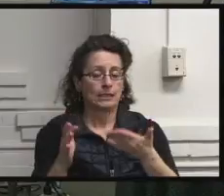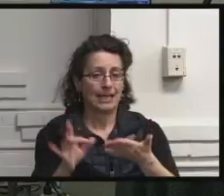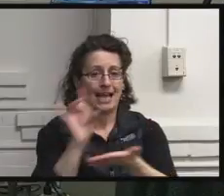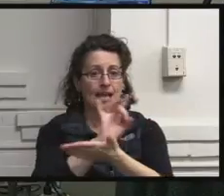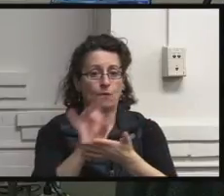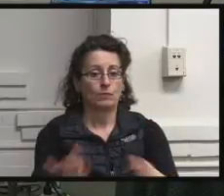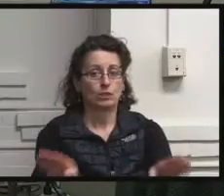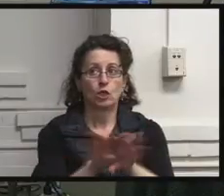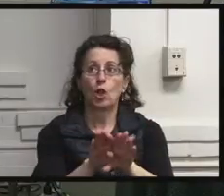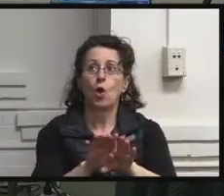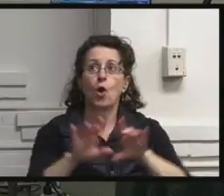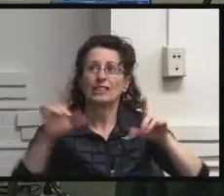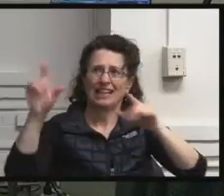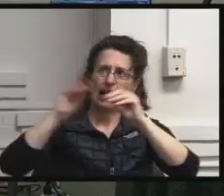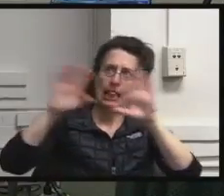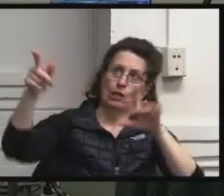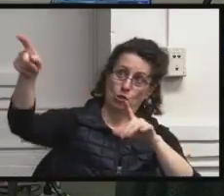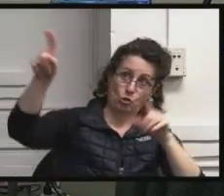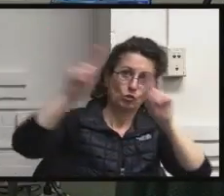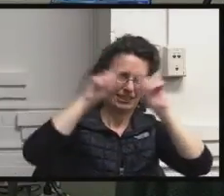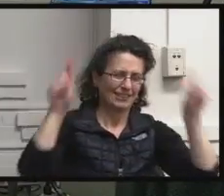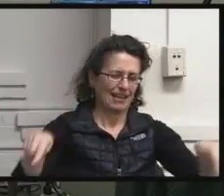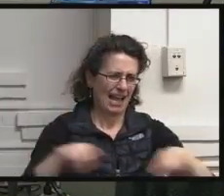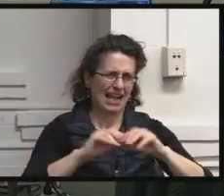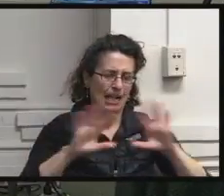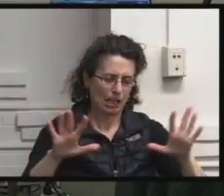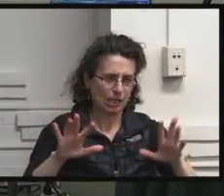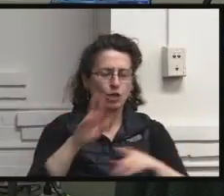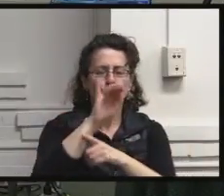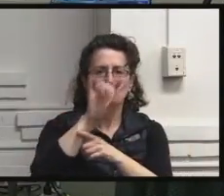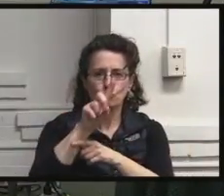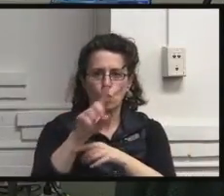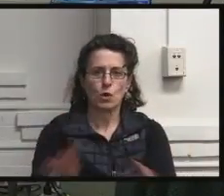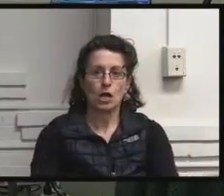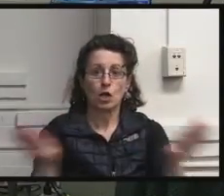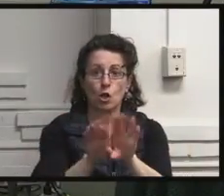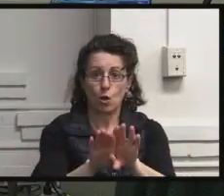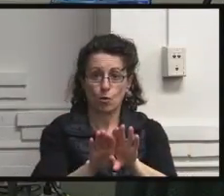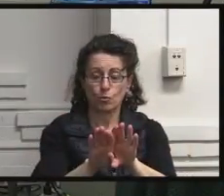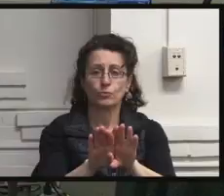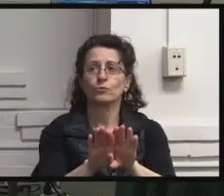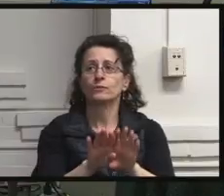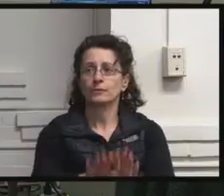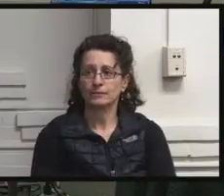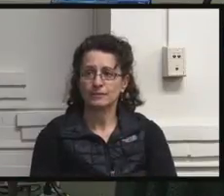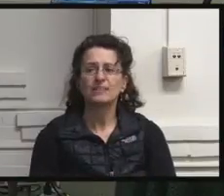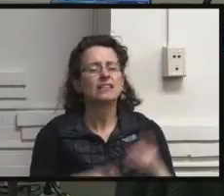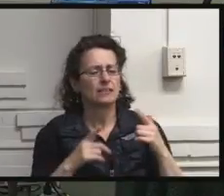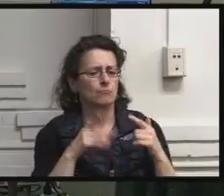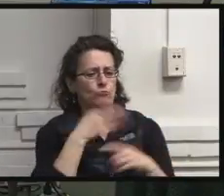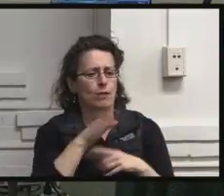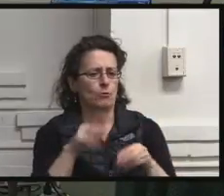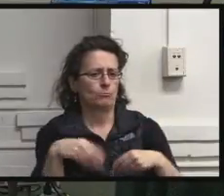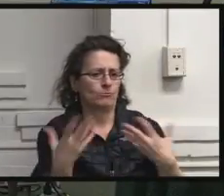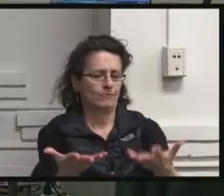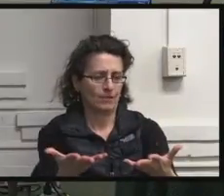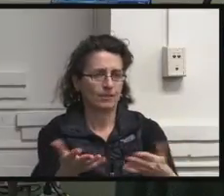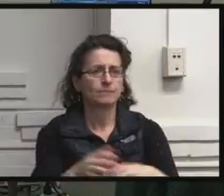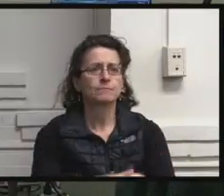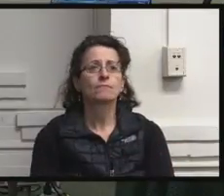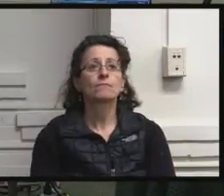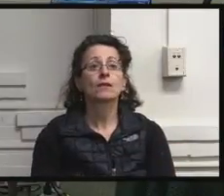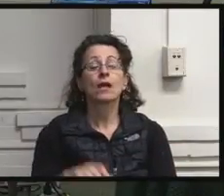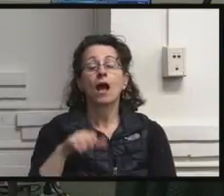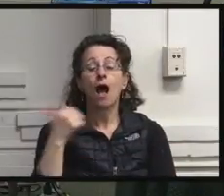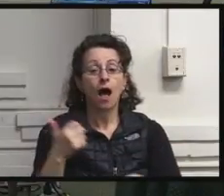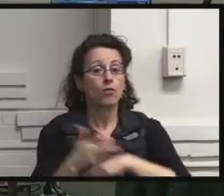detour to be signed by the town of Brattleboro. And we thought this was a reasonable alternative because there's another bridge downstream that parallels